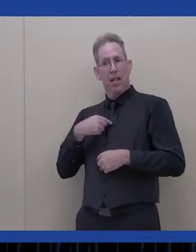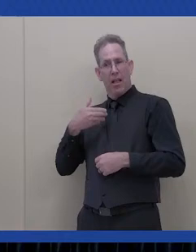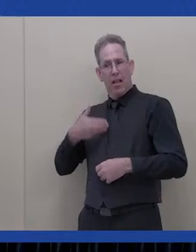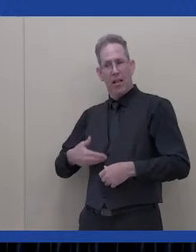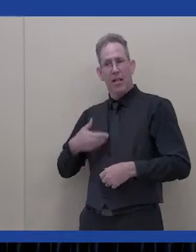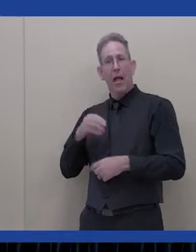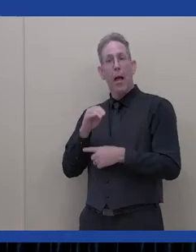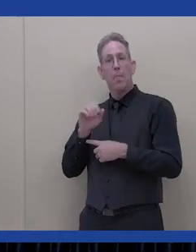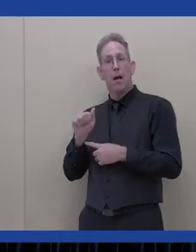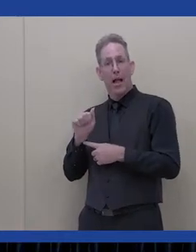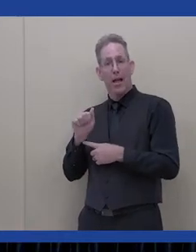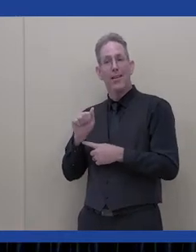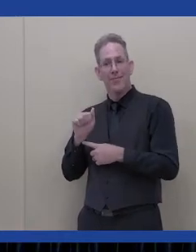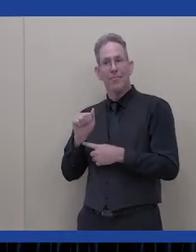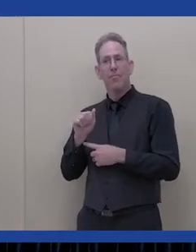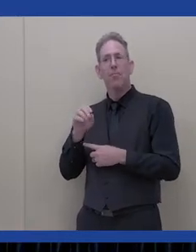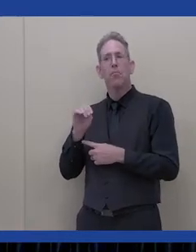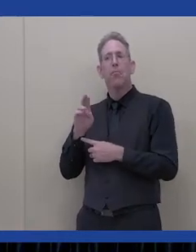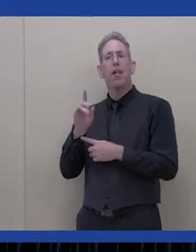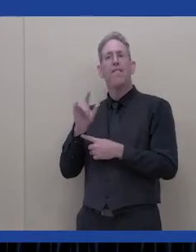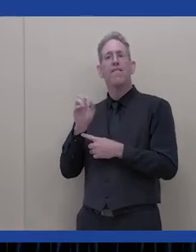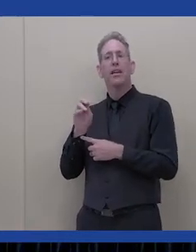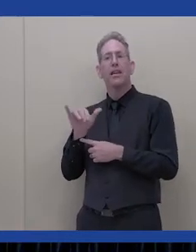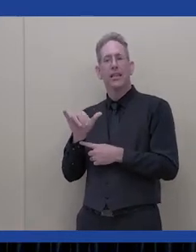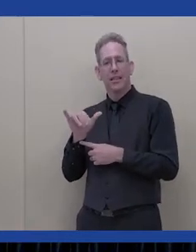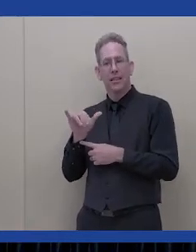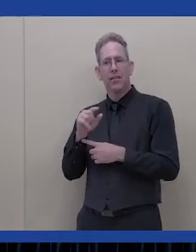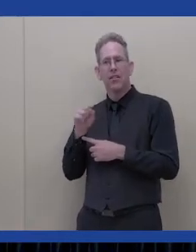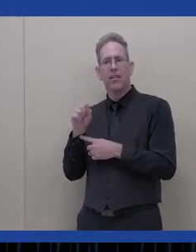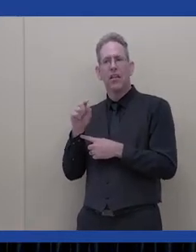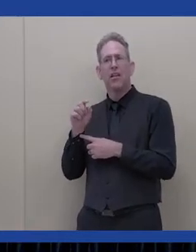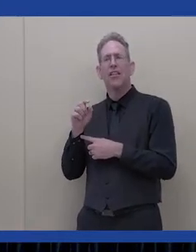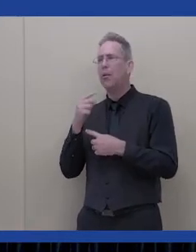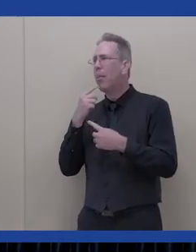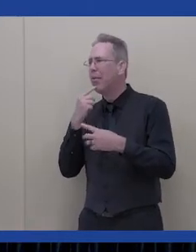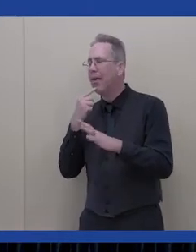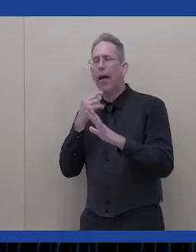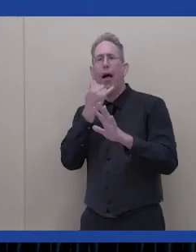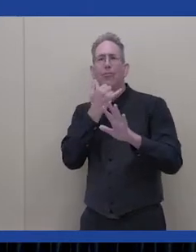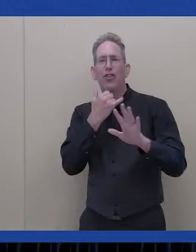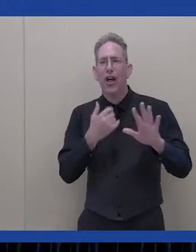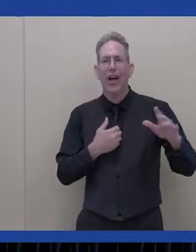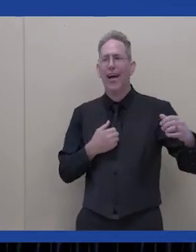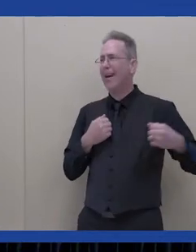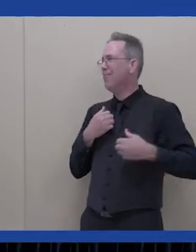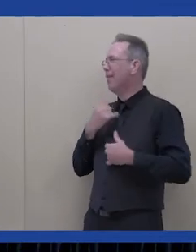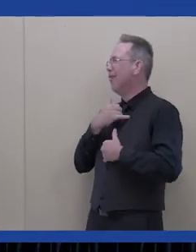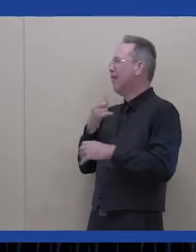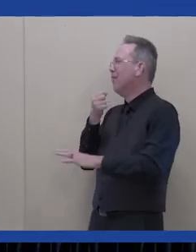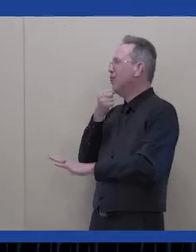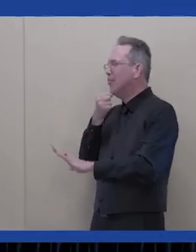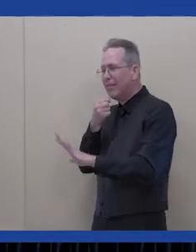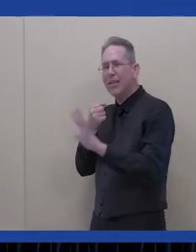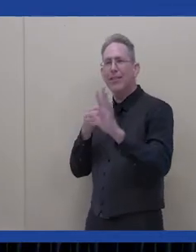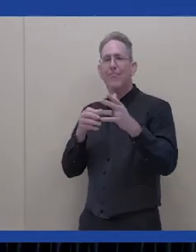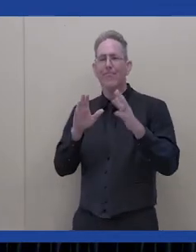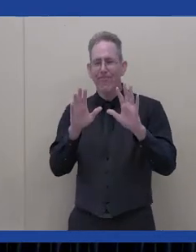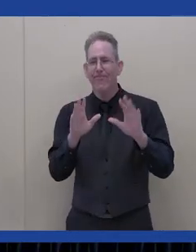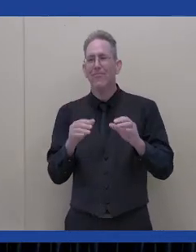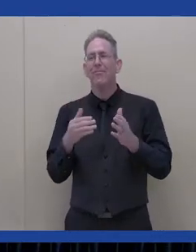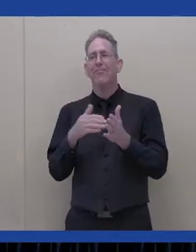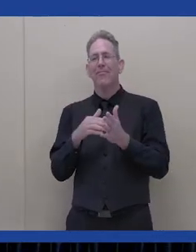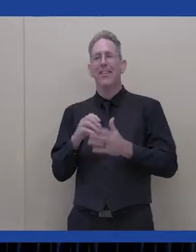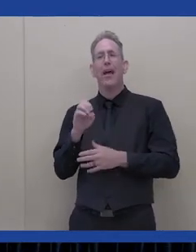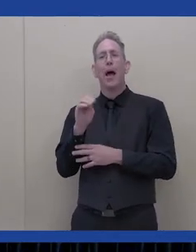Mulvaney-Stanek. It's all right. I'm trying not to. I know my name. Right. It's okay. I, Emma Mulvaney-Stanek.